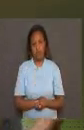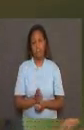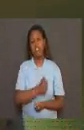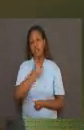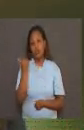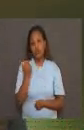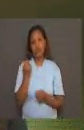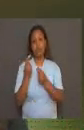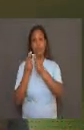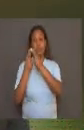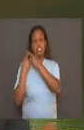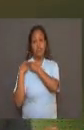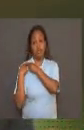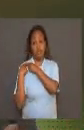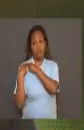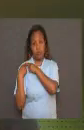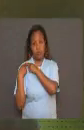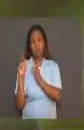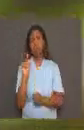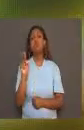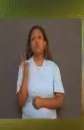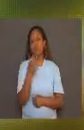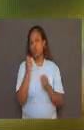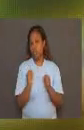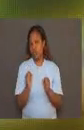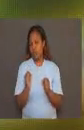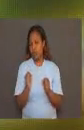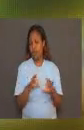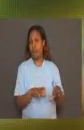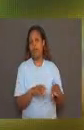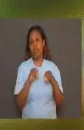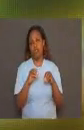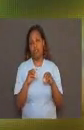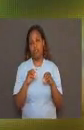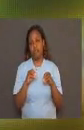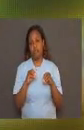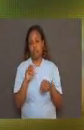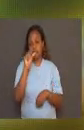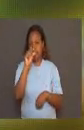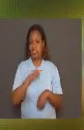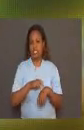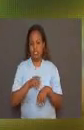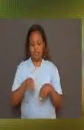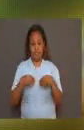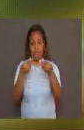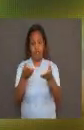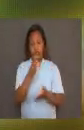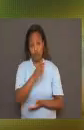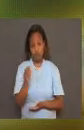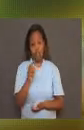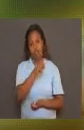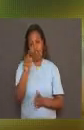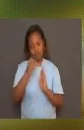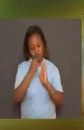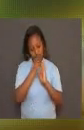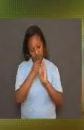other responsibilities be? Students, take a moment to write